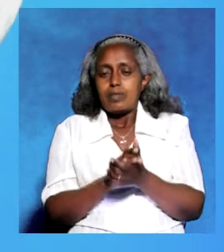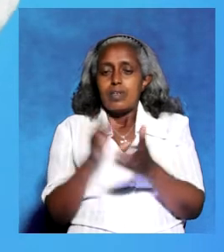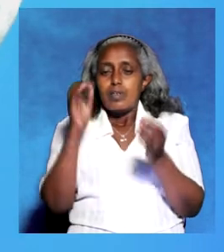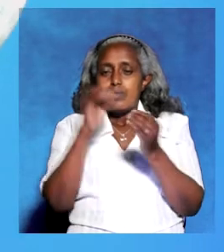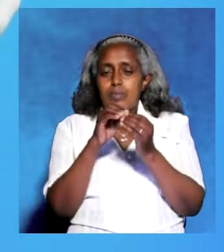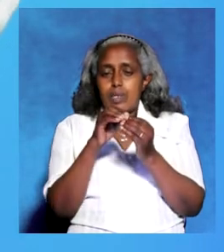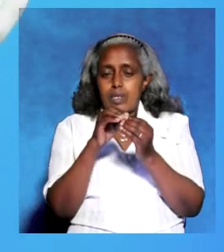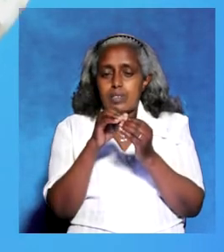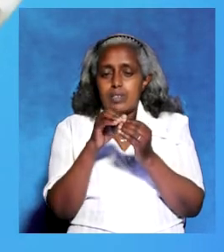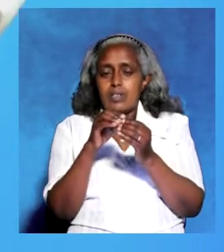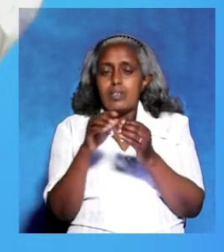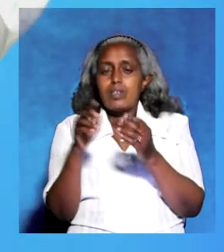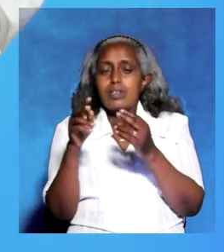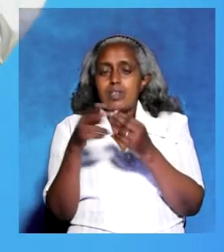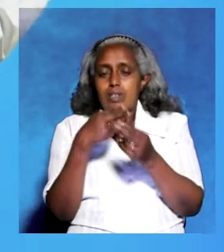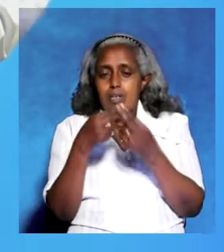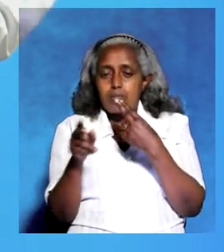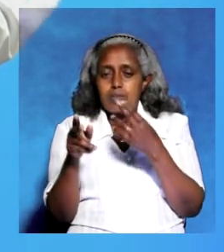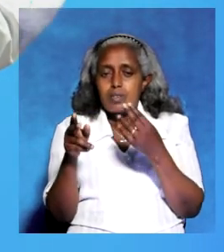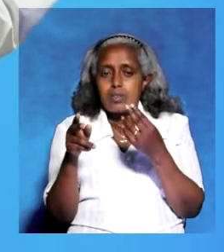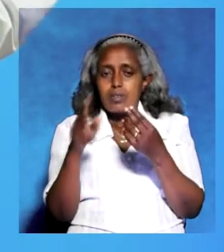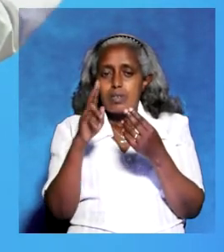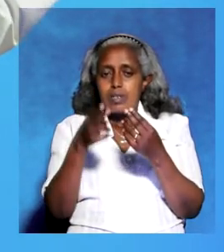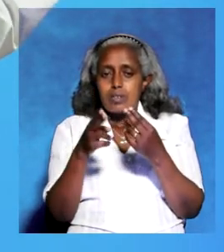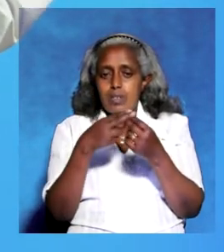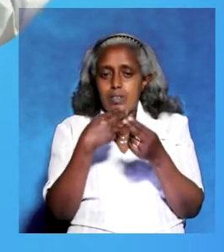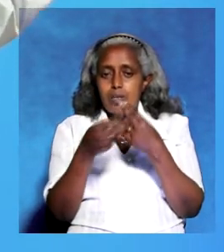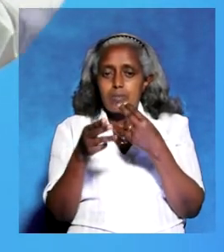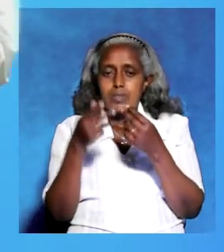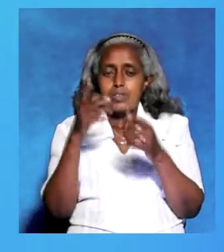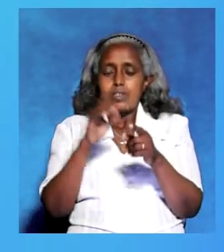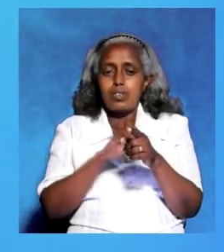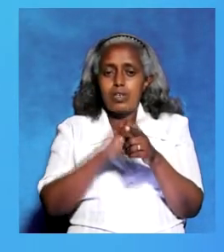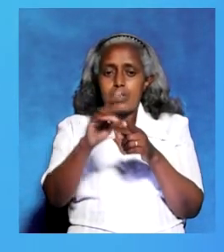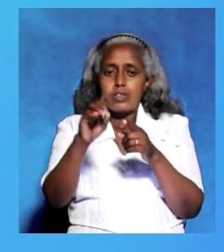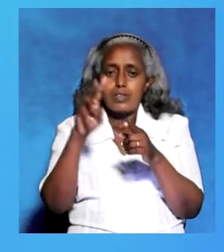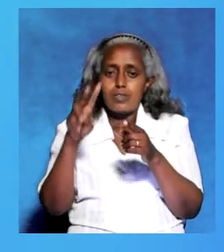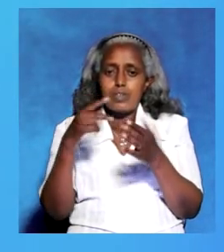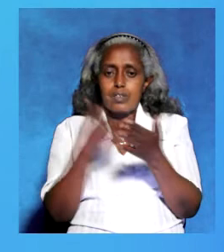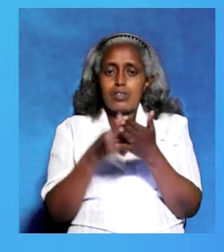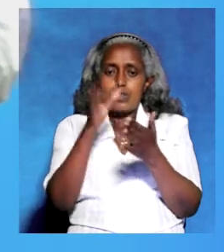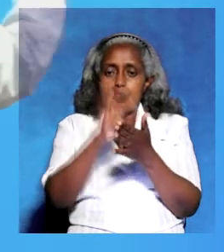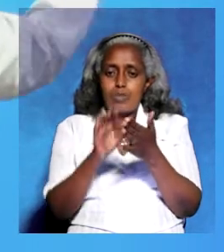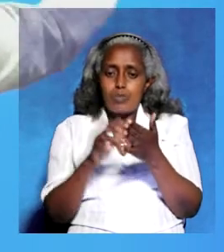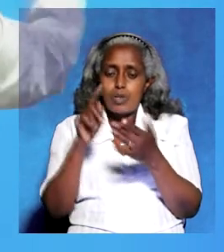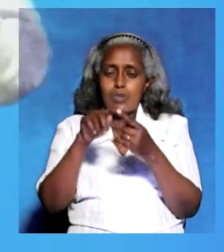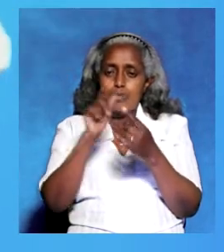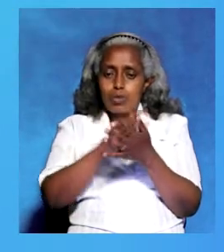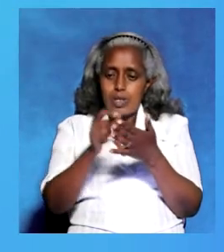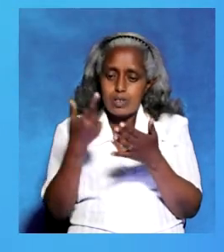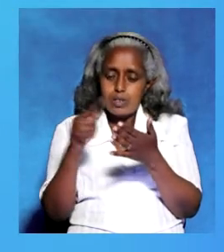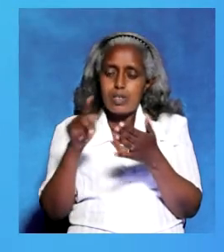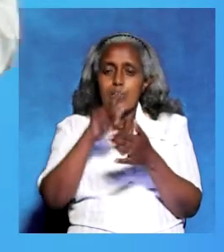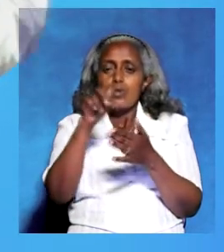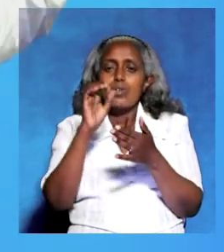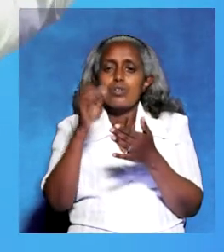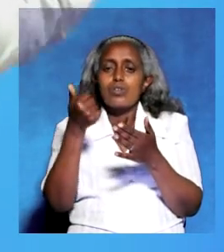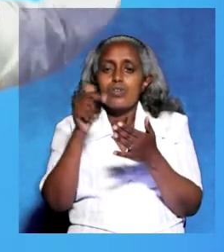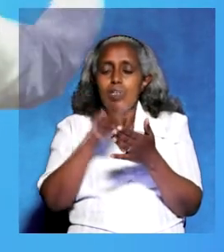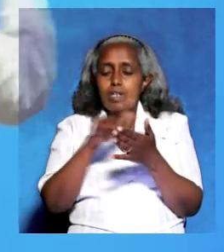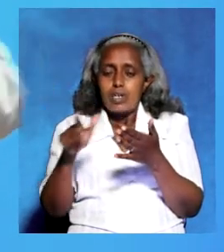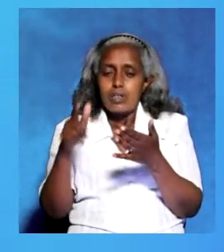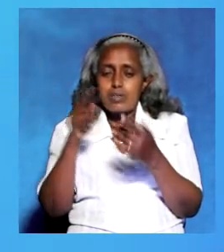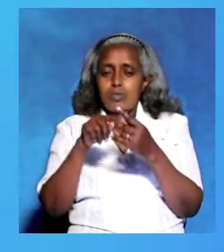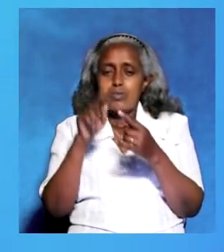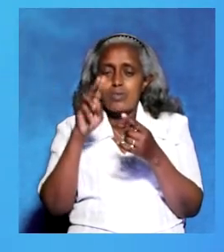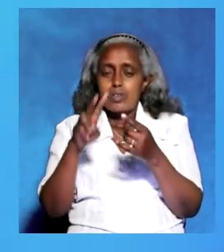plus lambda times the direction vector. This is a formula to write equation of a line in vector form that we